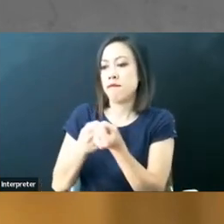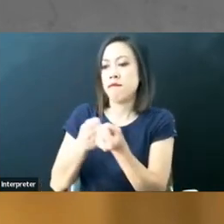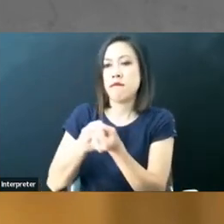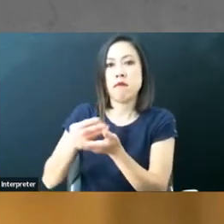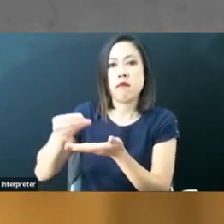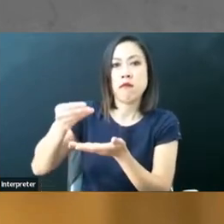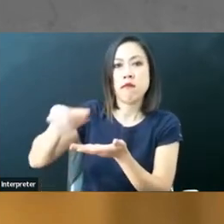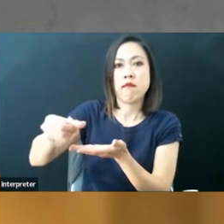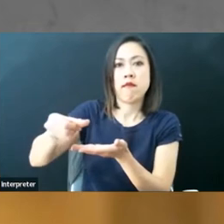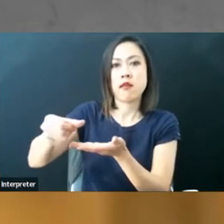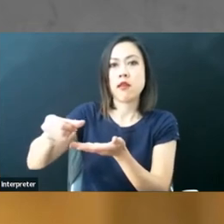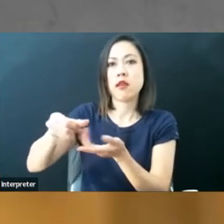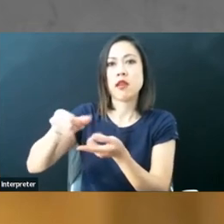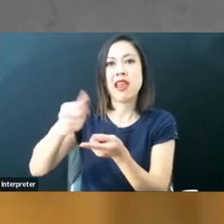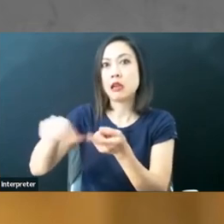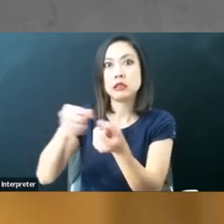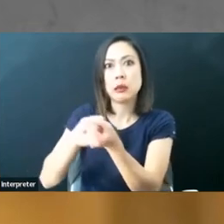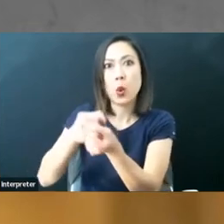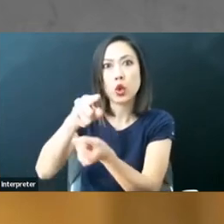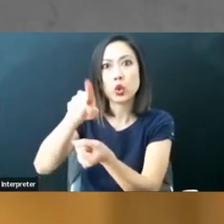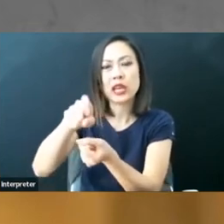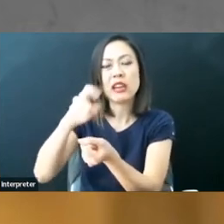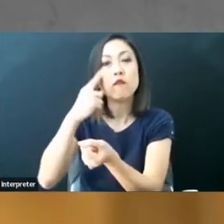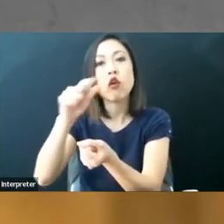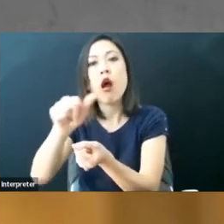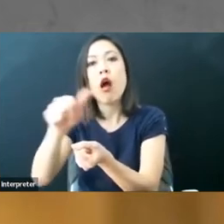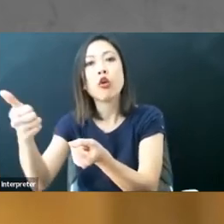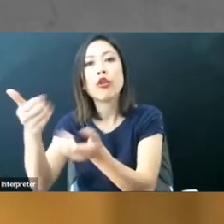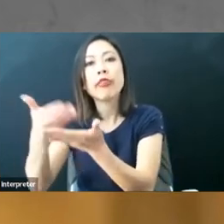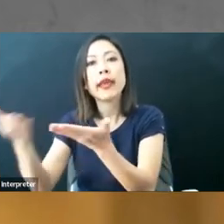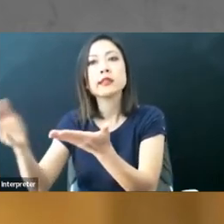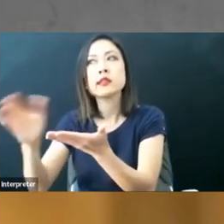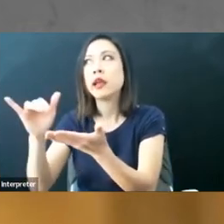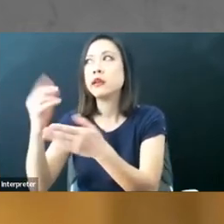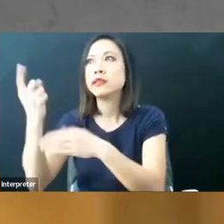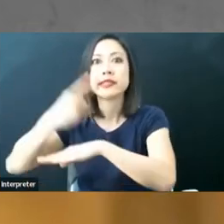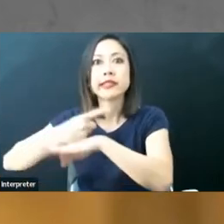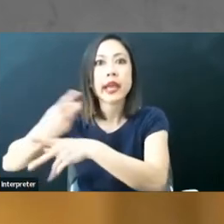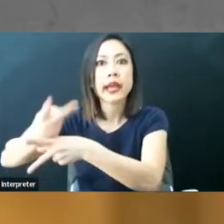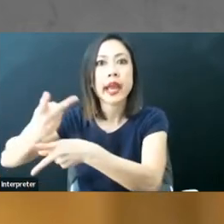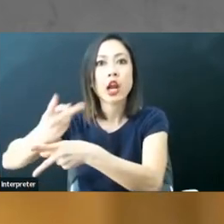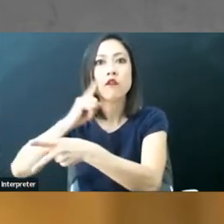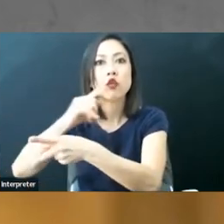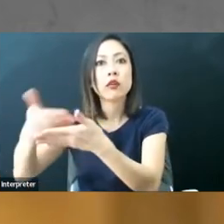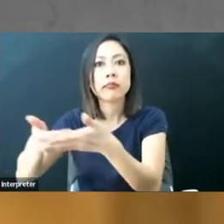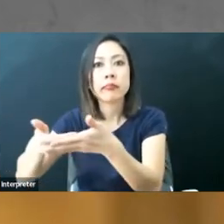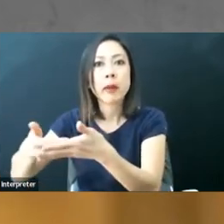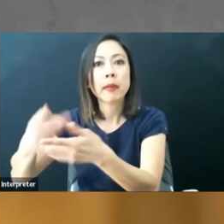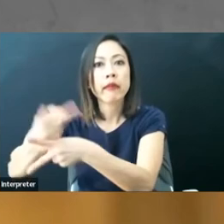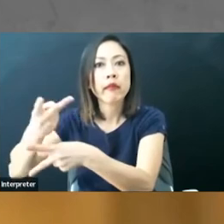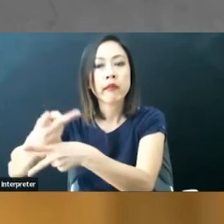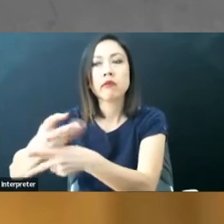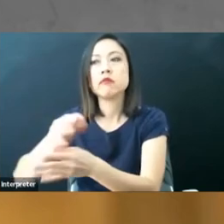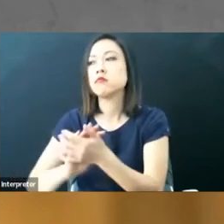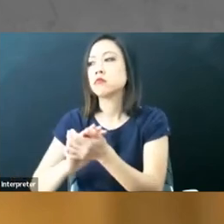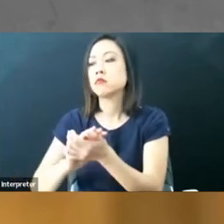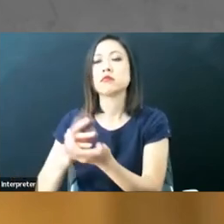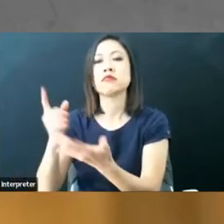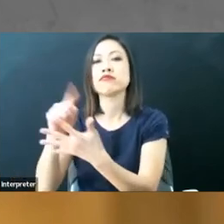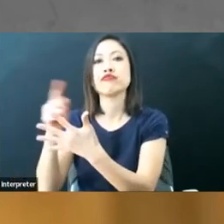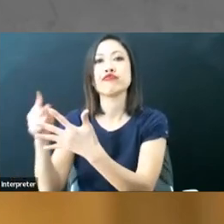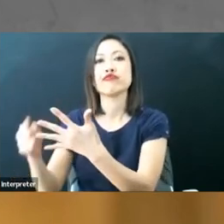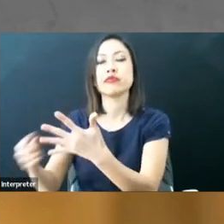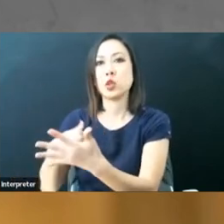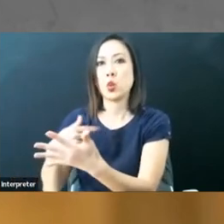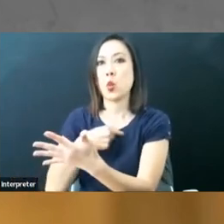support that is needed. So if you need daycare or other things, there's a certificate support program that we're also doing. Main point is, yes,